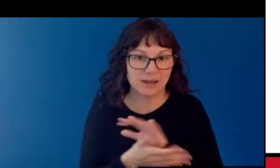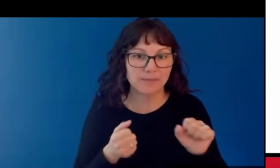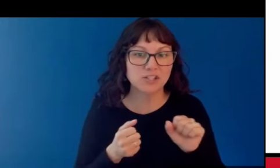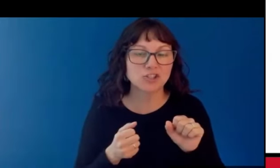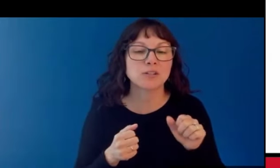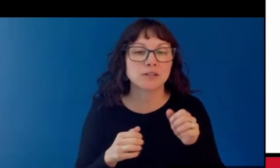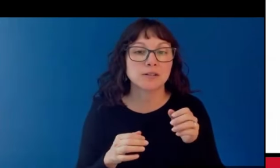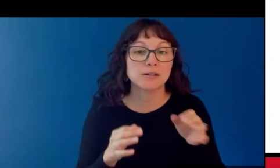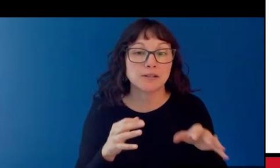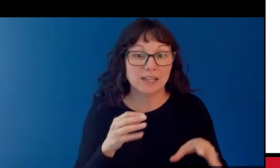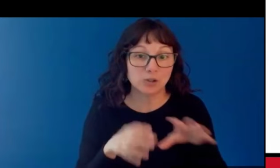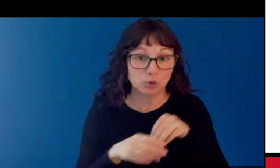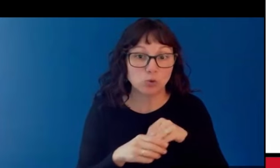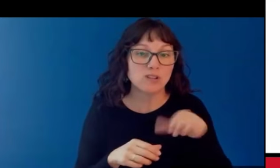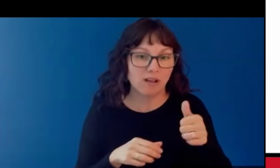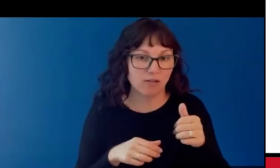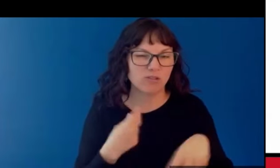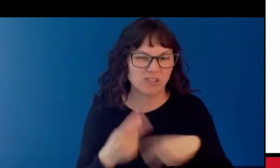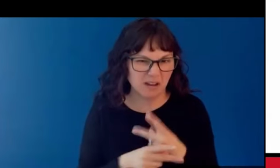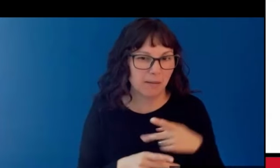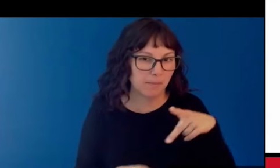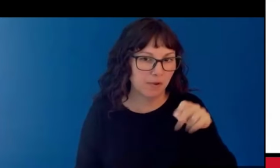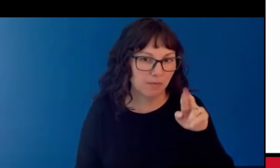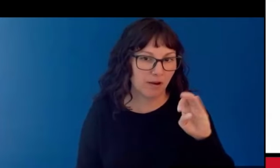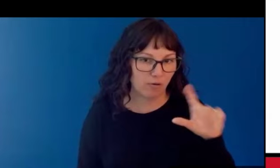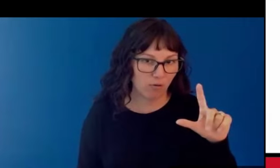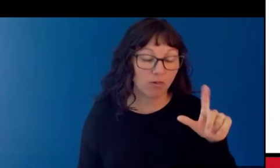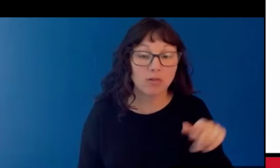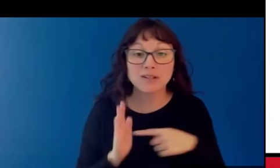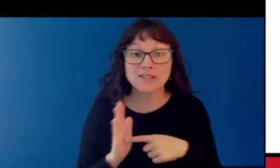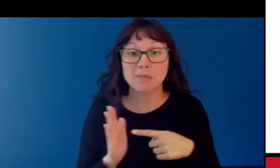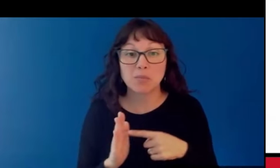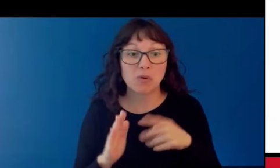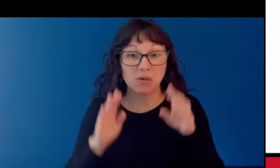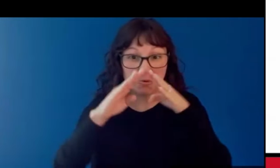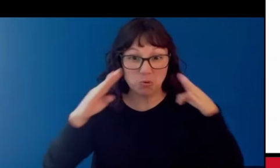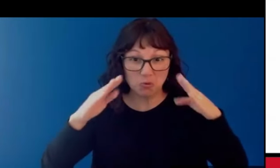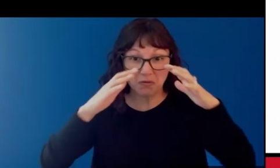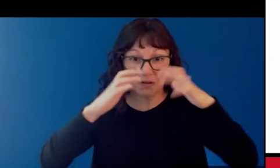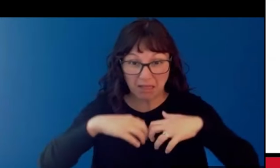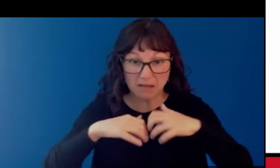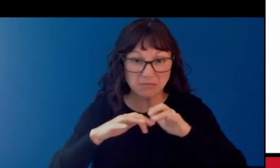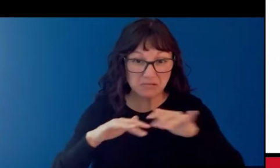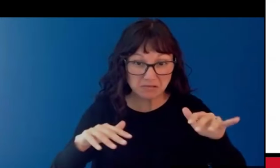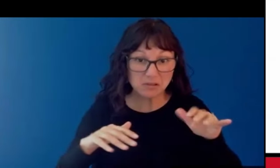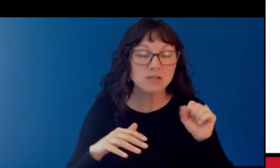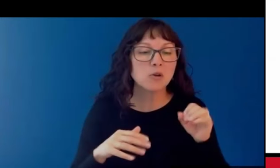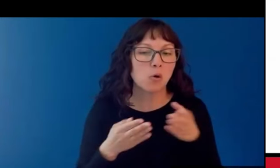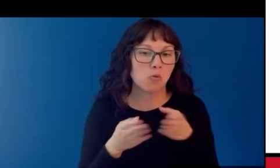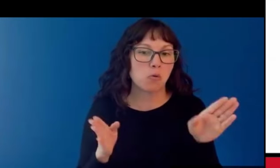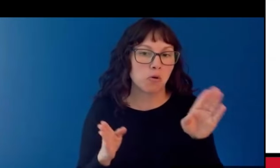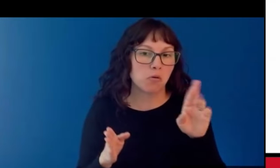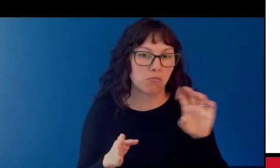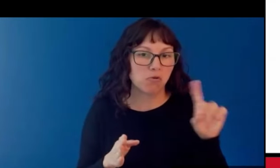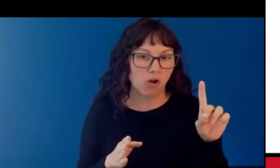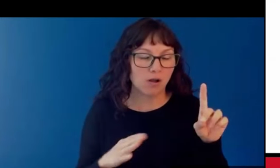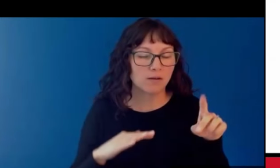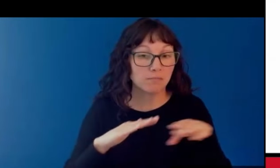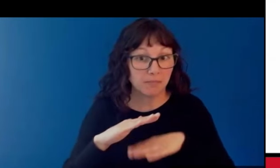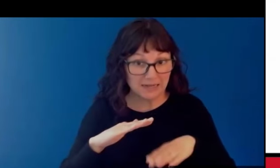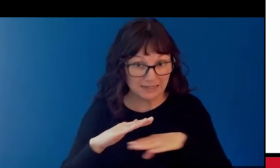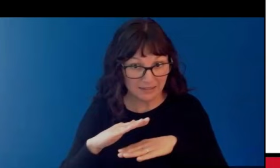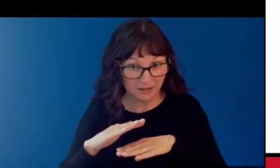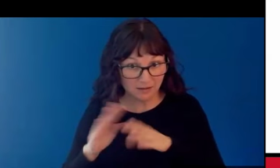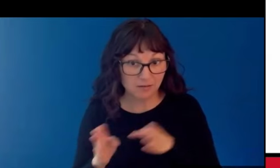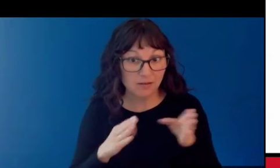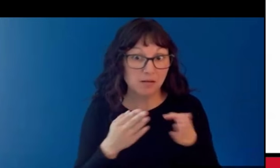perils, such as a roof collapsing, etc. So again, the basic, and then the